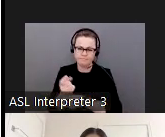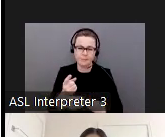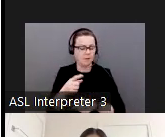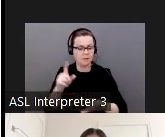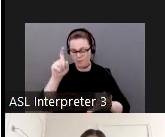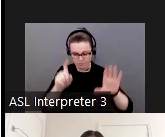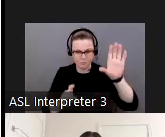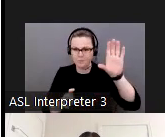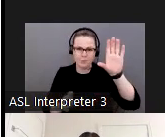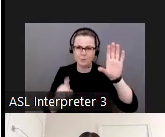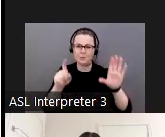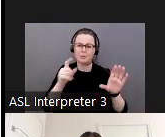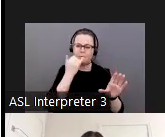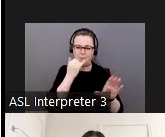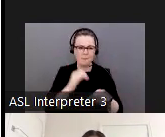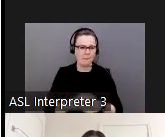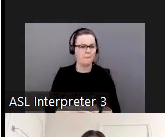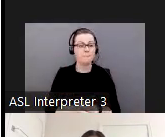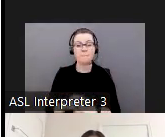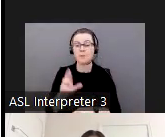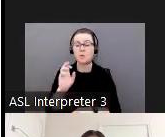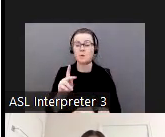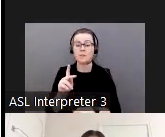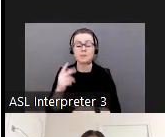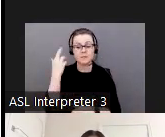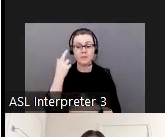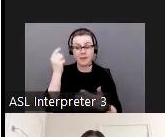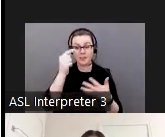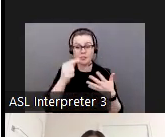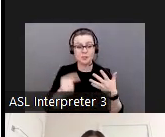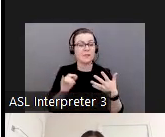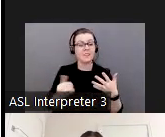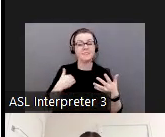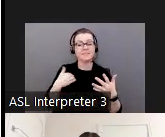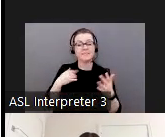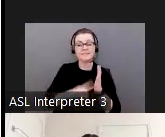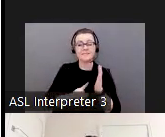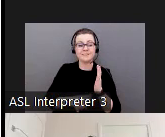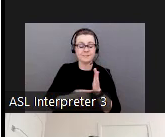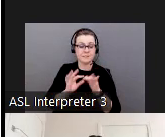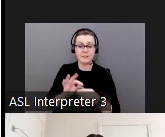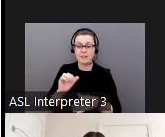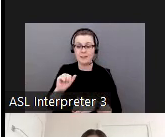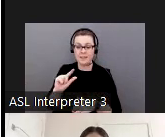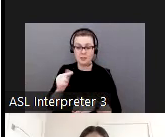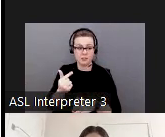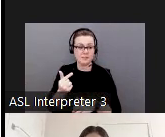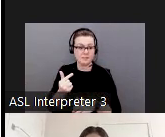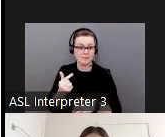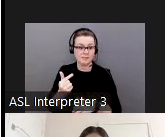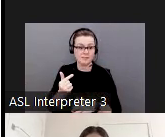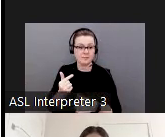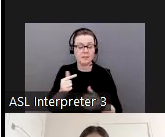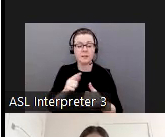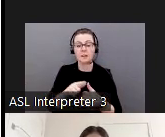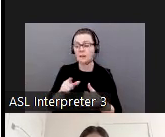of risk factors, again, identified in the longitudinal study on aging, the experience of